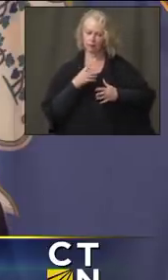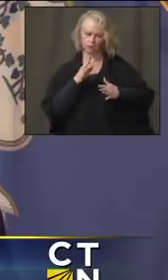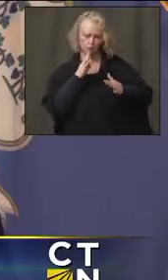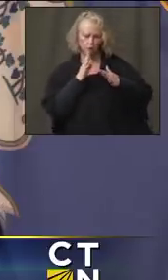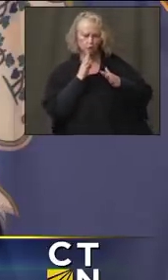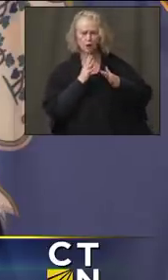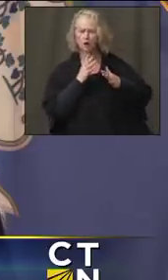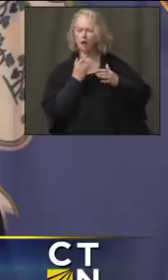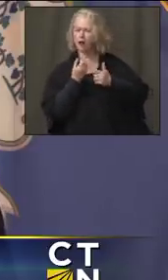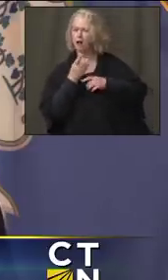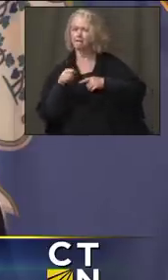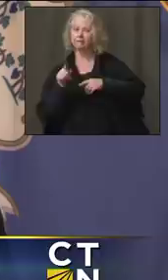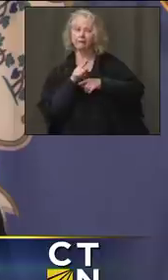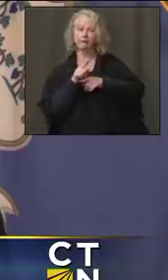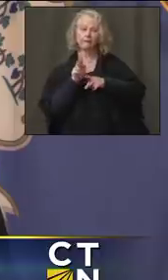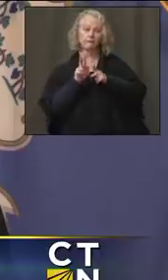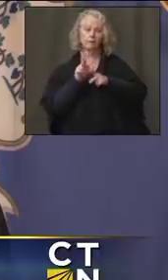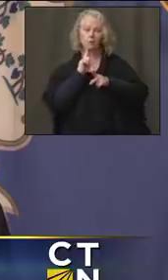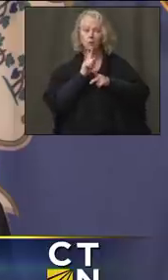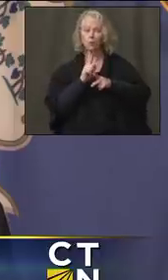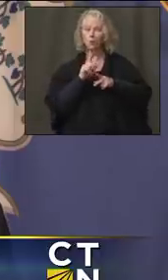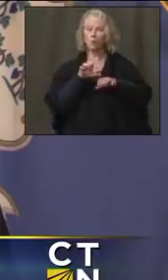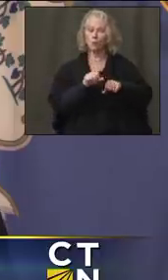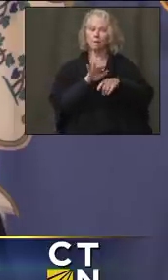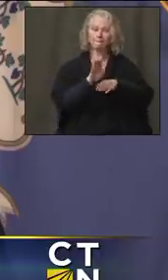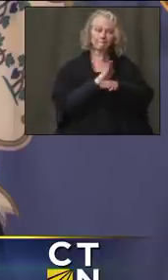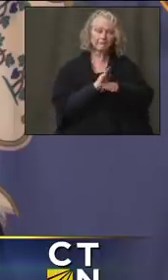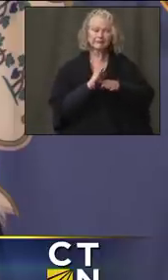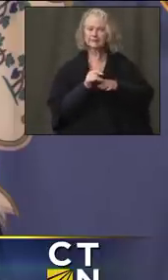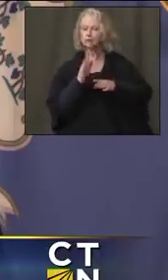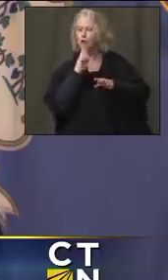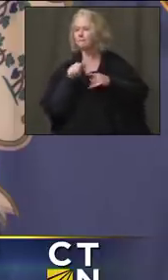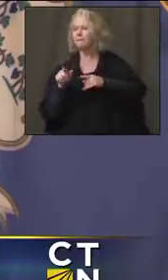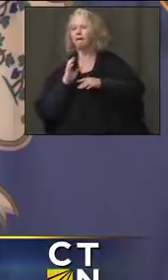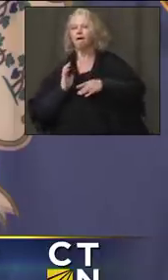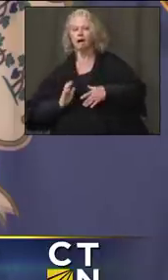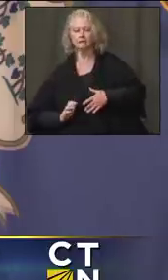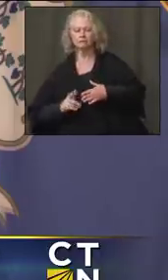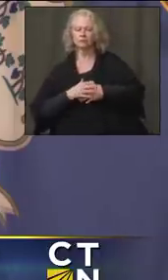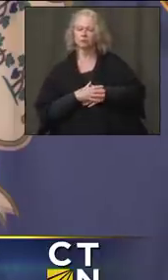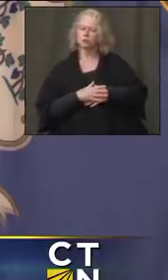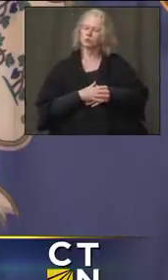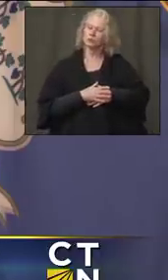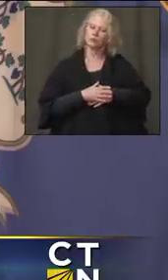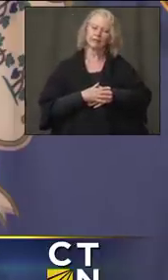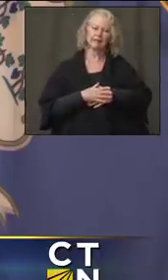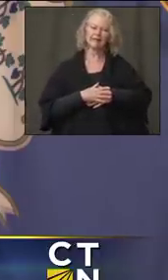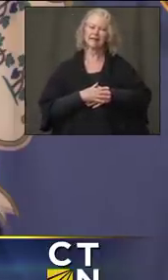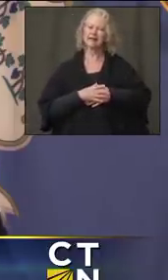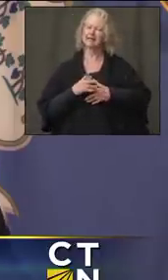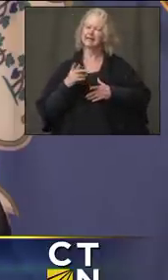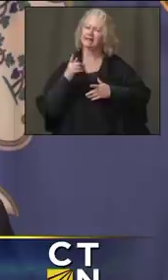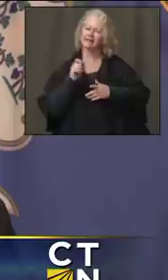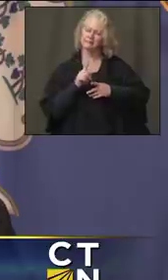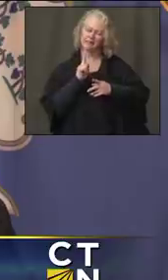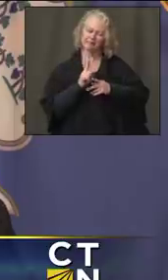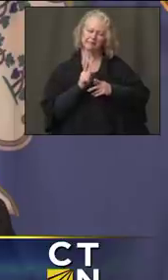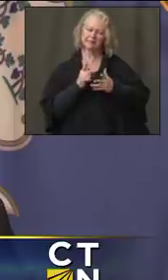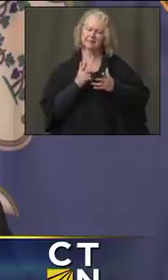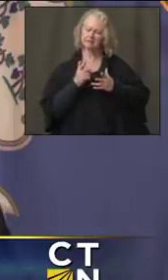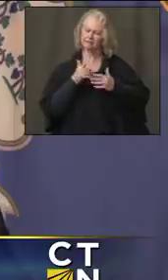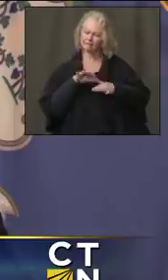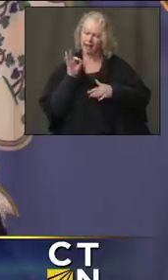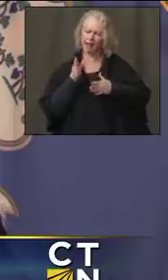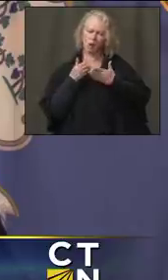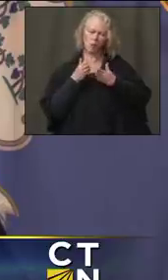of proprietors, we talked to an awful lot of customers, how important it was that on a very limited, very strict basis, we see if we can